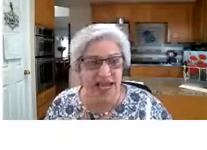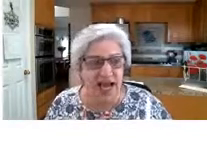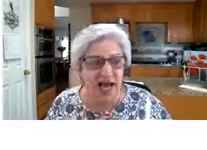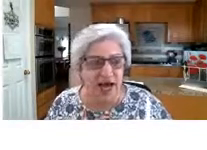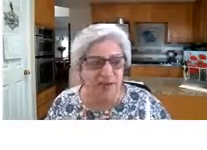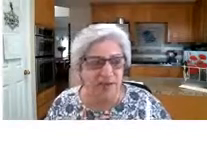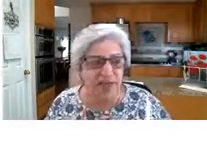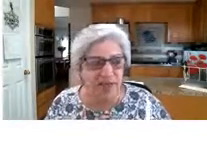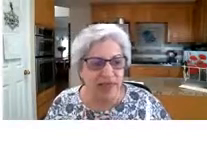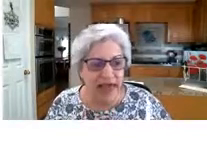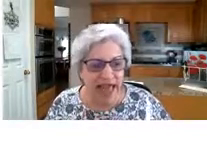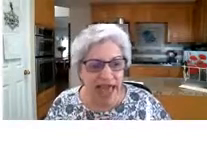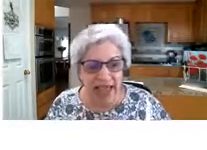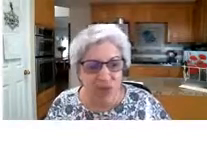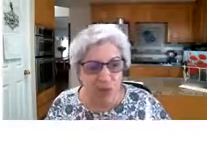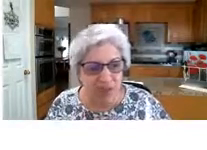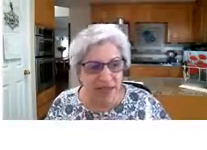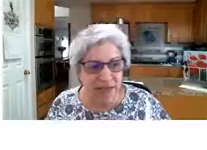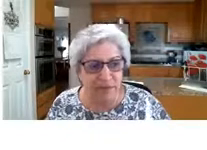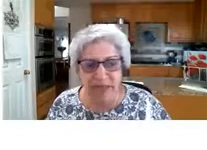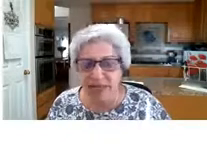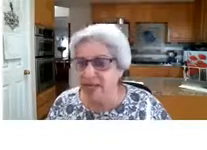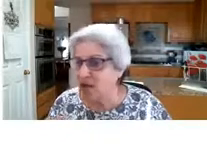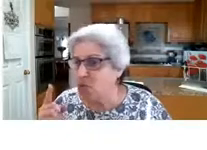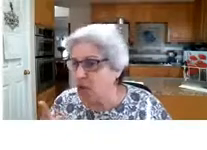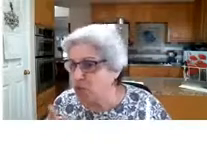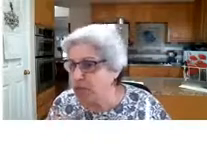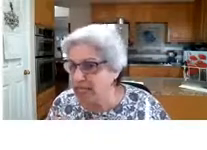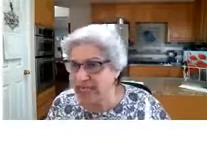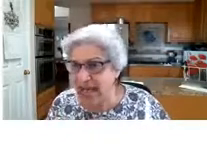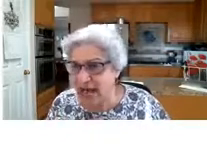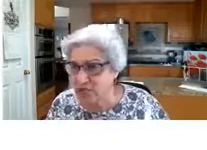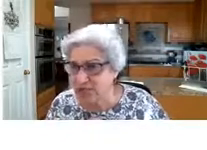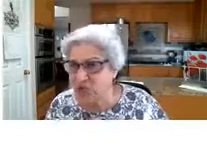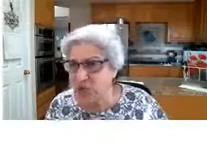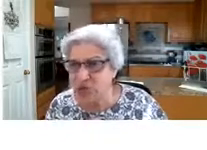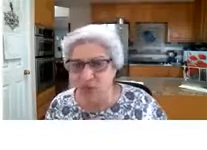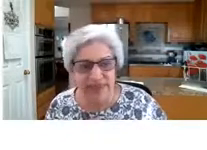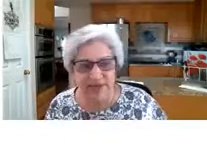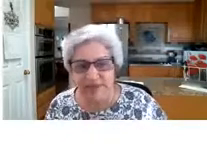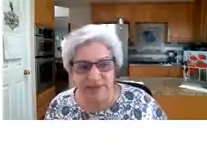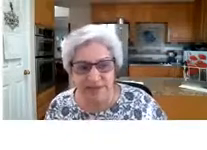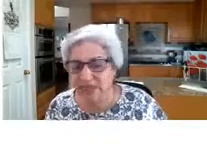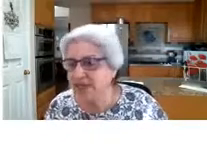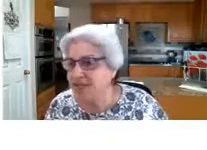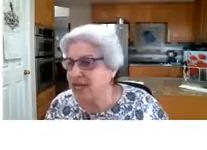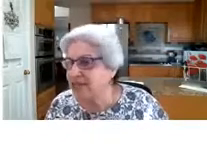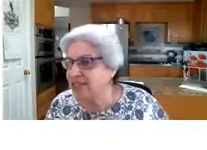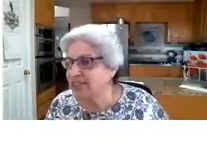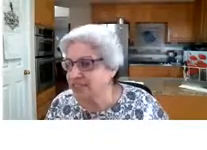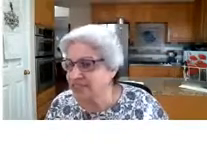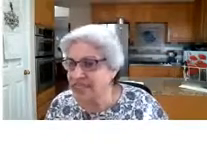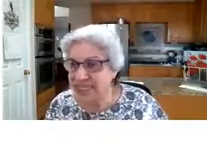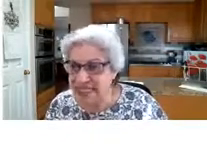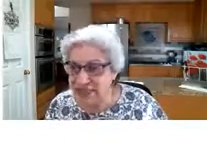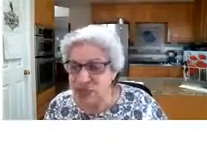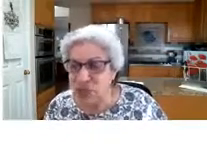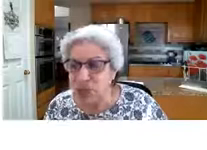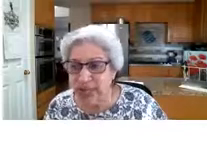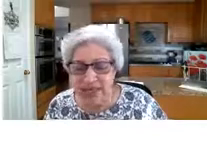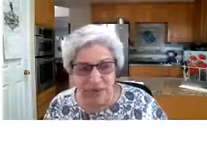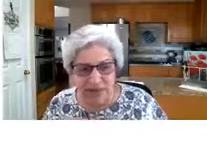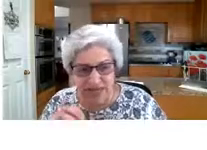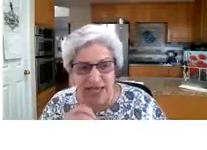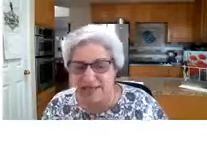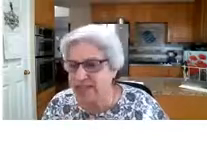States. That had at one time been a one-week count of 21,000 deaths in an